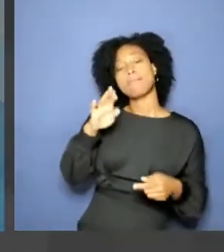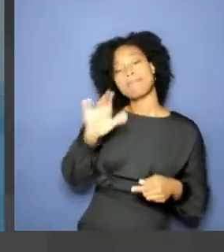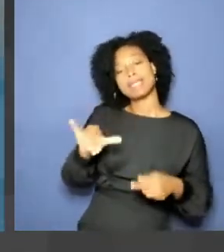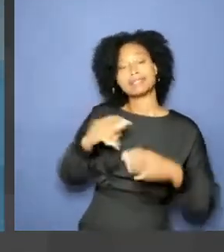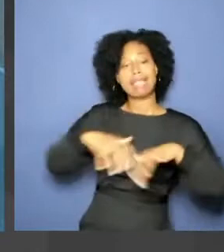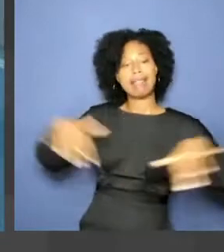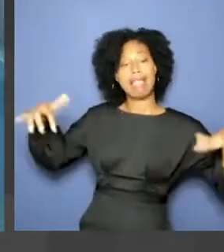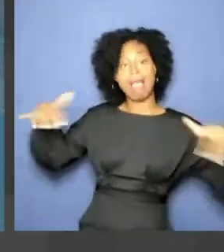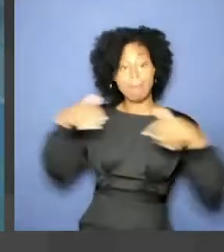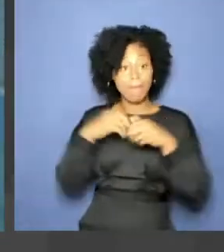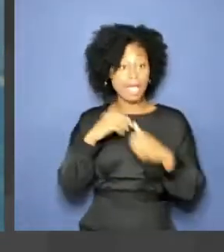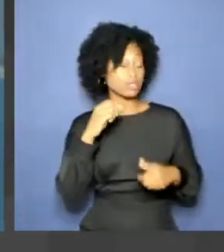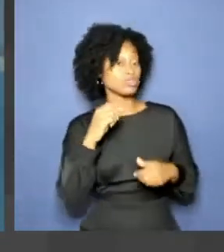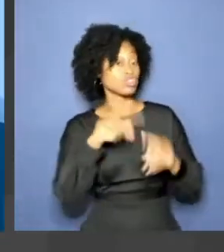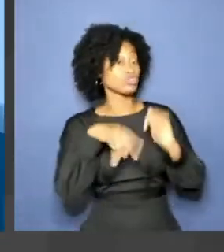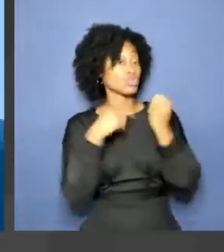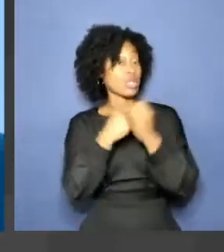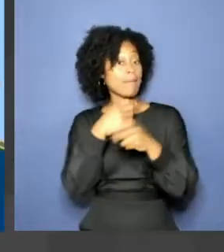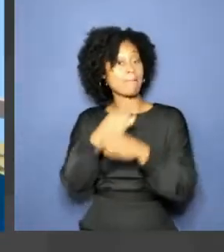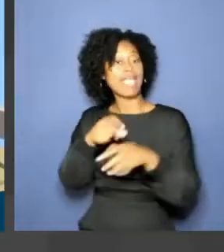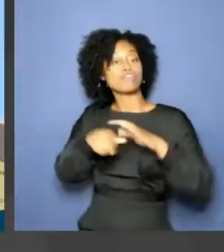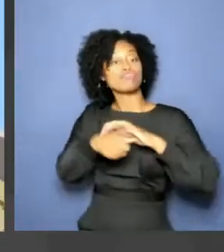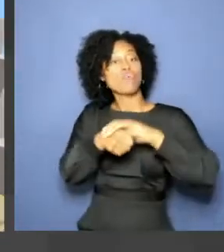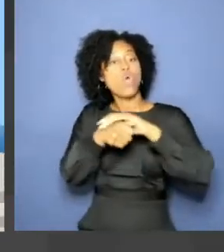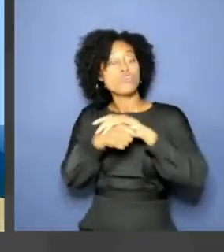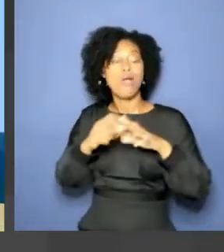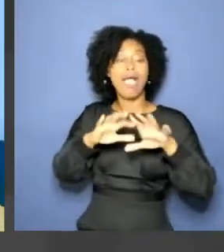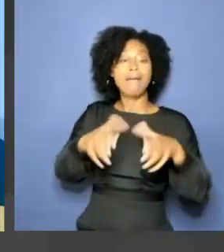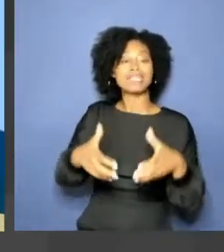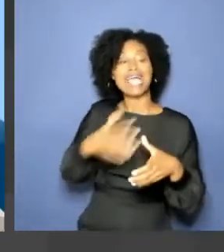Teams of students built turtle habitats and wind farms.